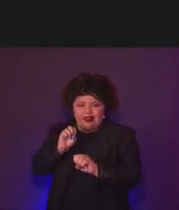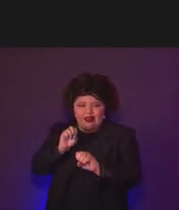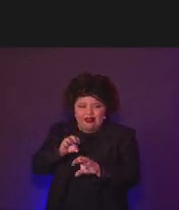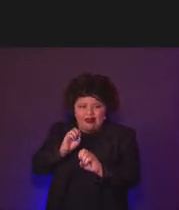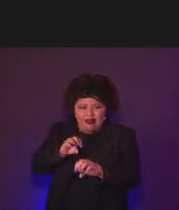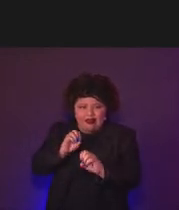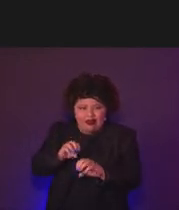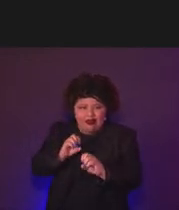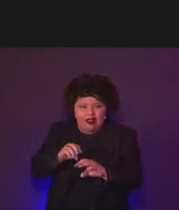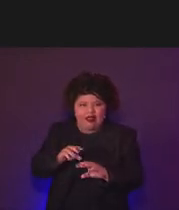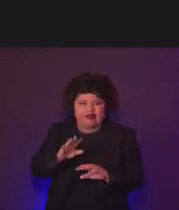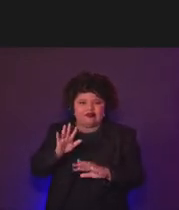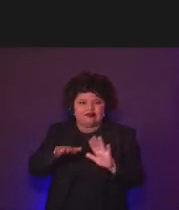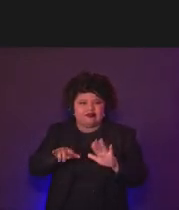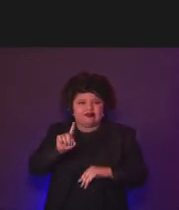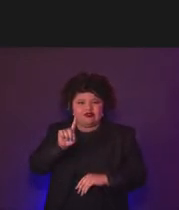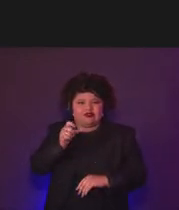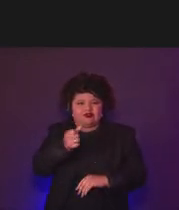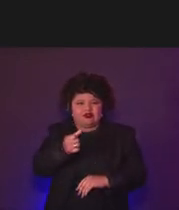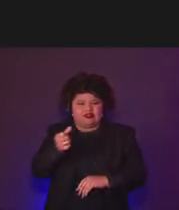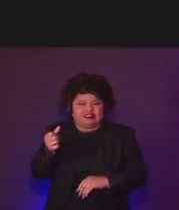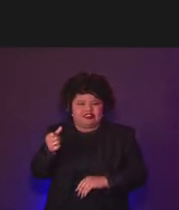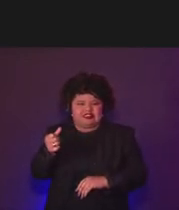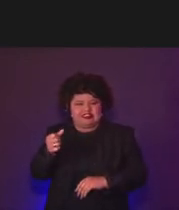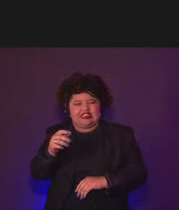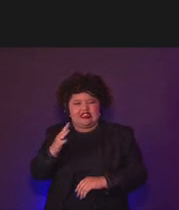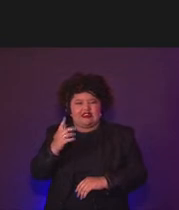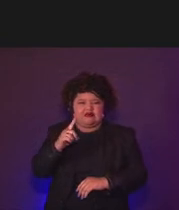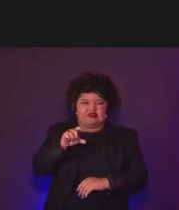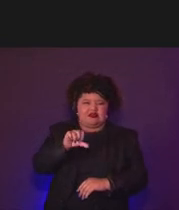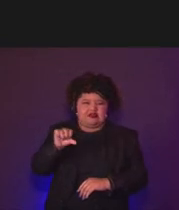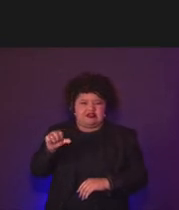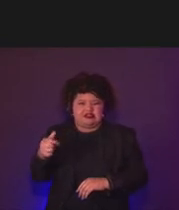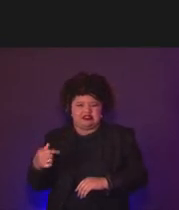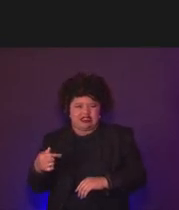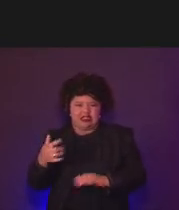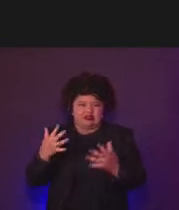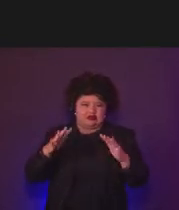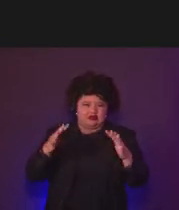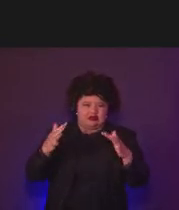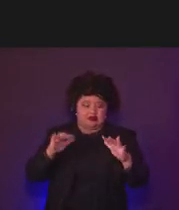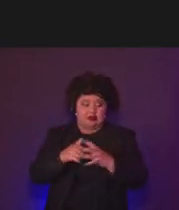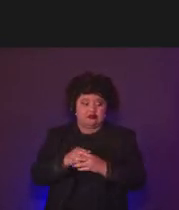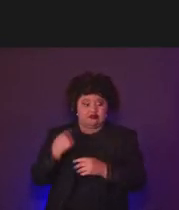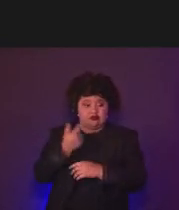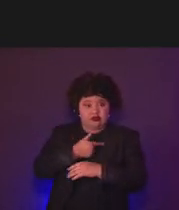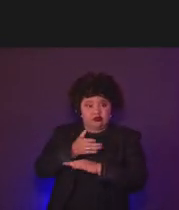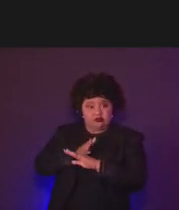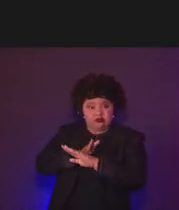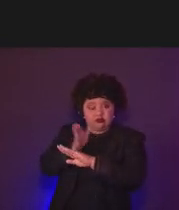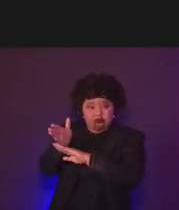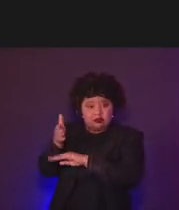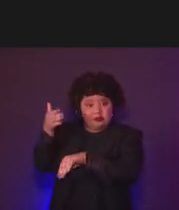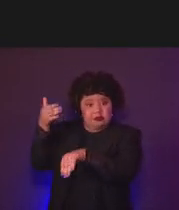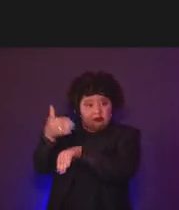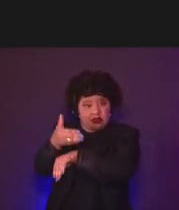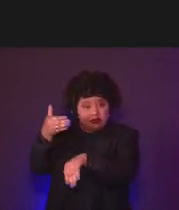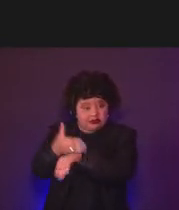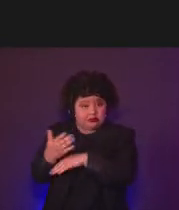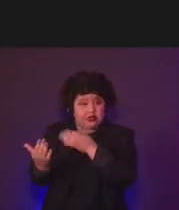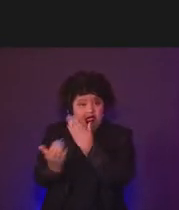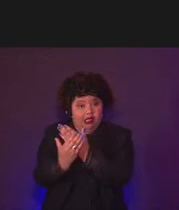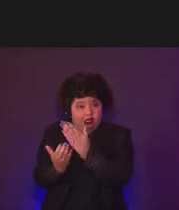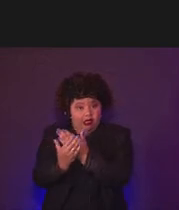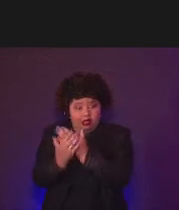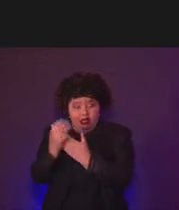1966-67, and we were hard at work attending the lectures of Harvard's greats, who gave us the highlights of